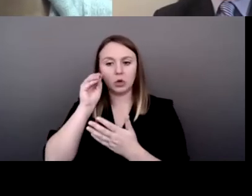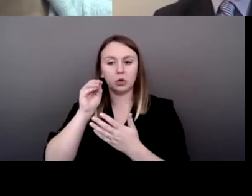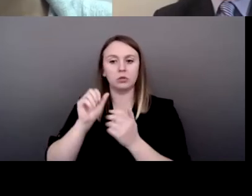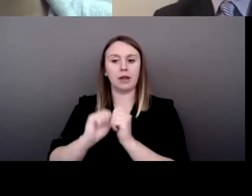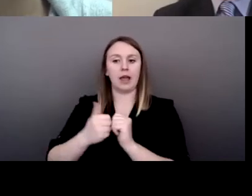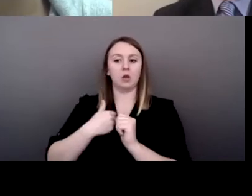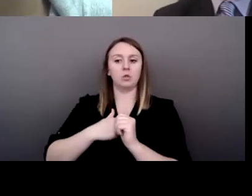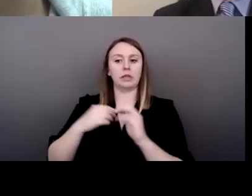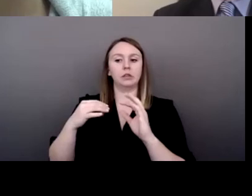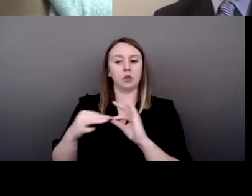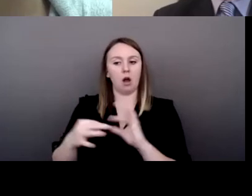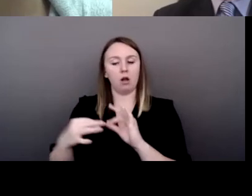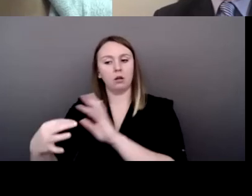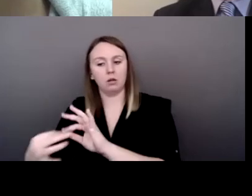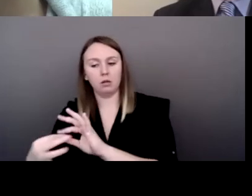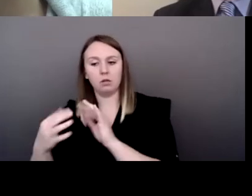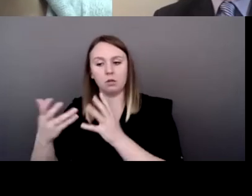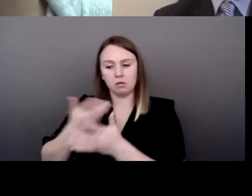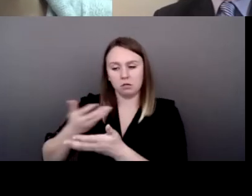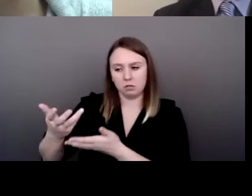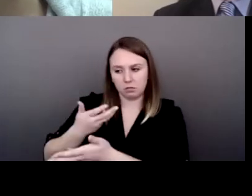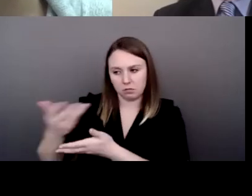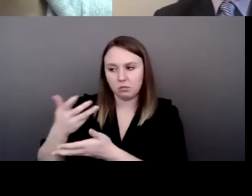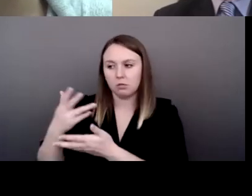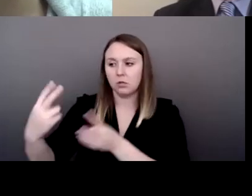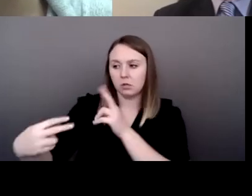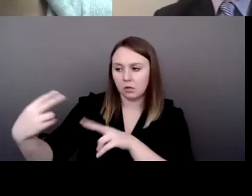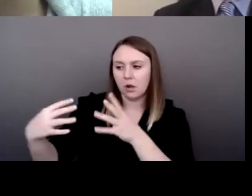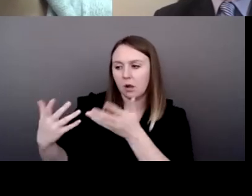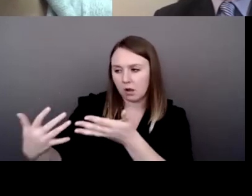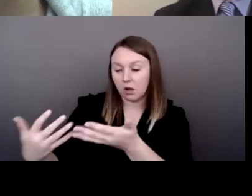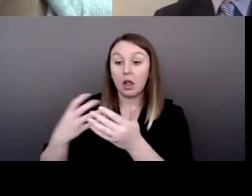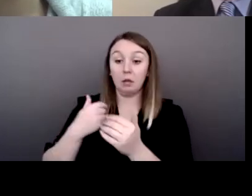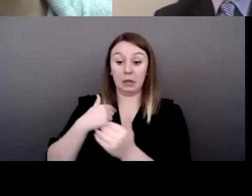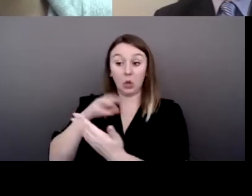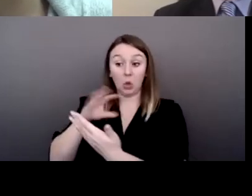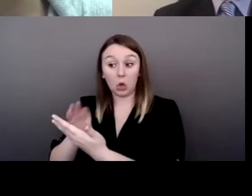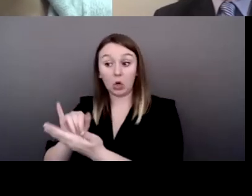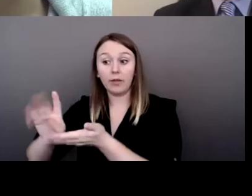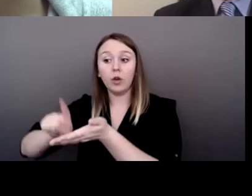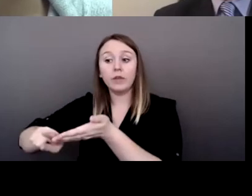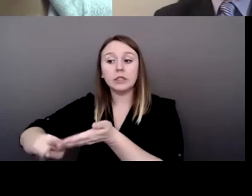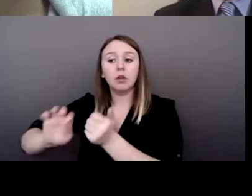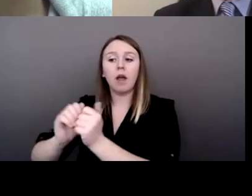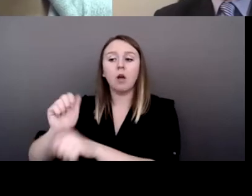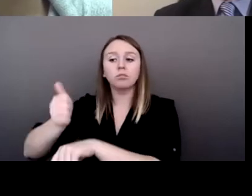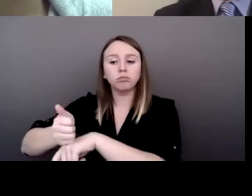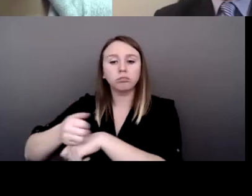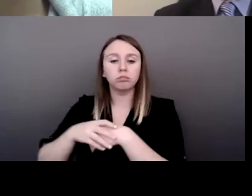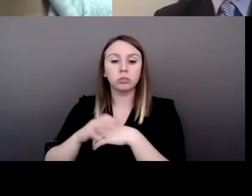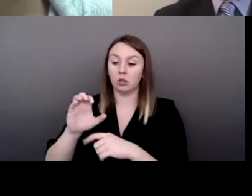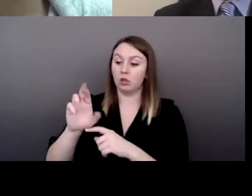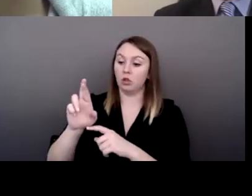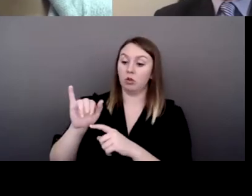in terms of, like, for me, learning how investigations take place and what does crime